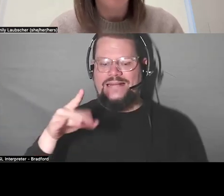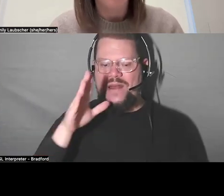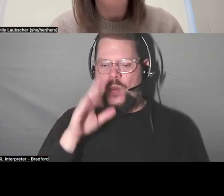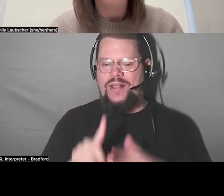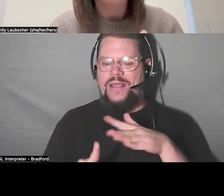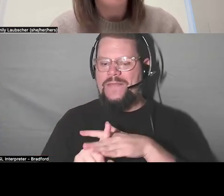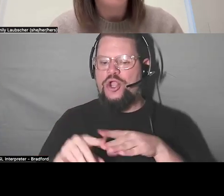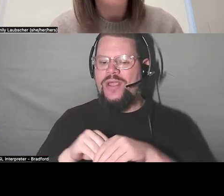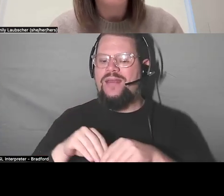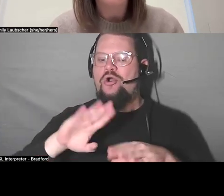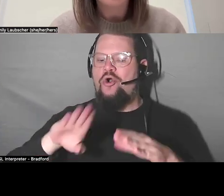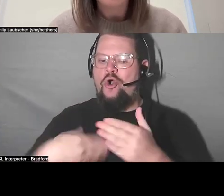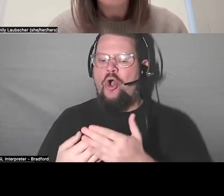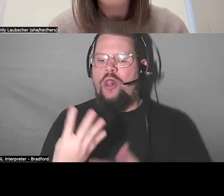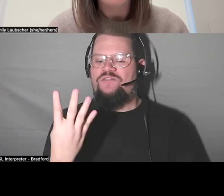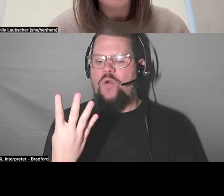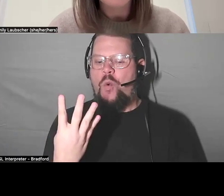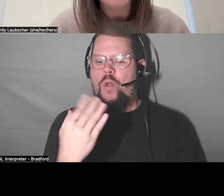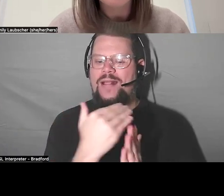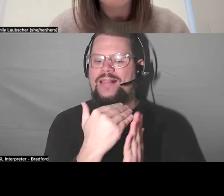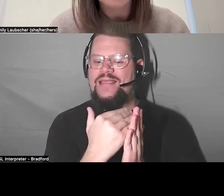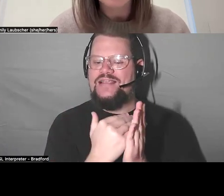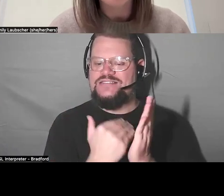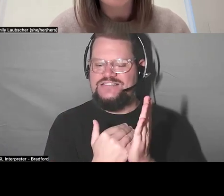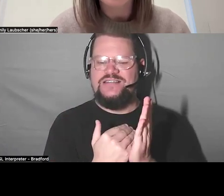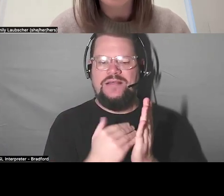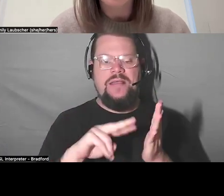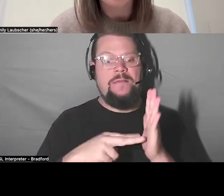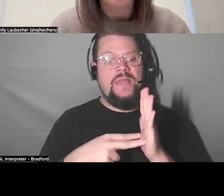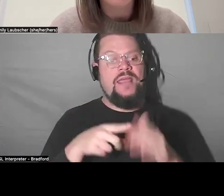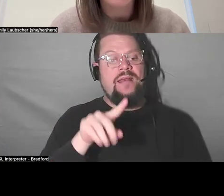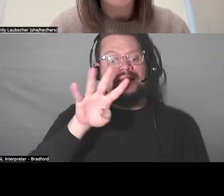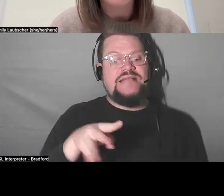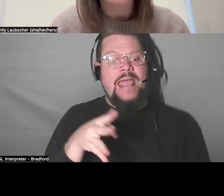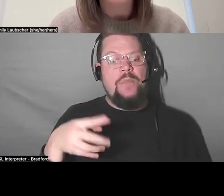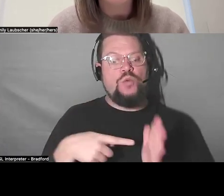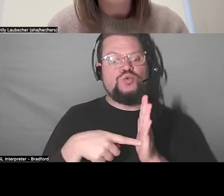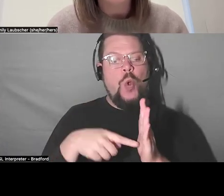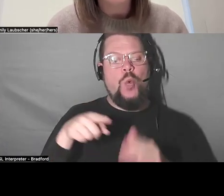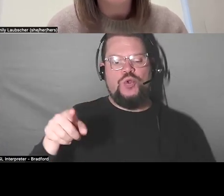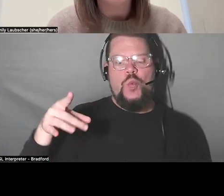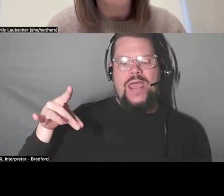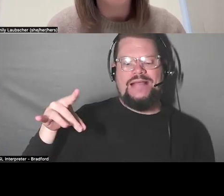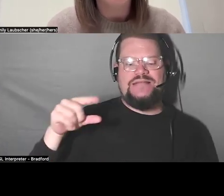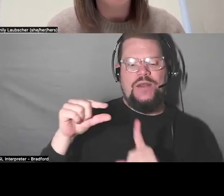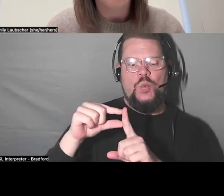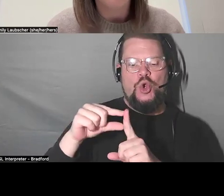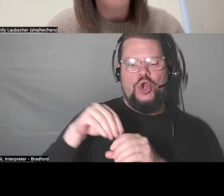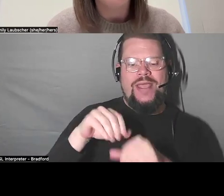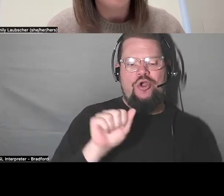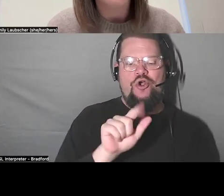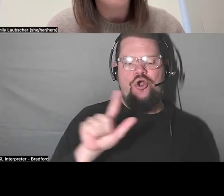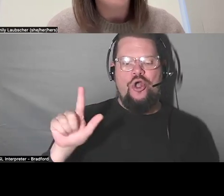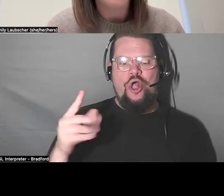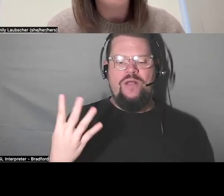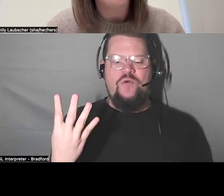all four of the lists. So this table here shows the 18 words that are on all four of